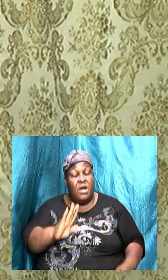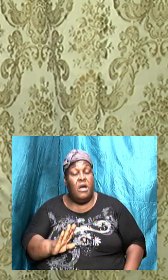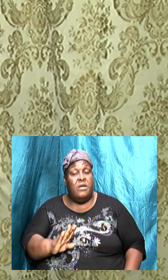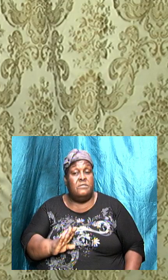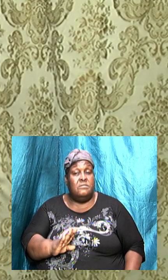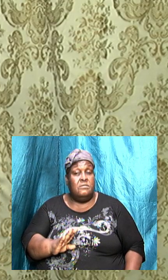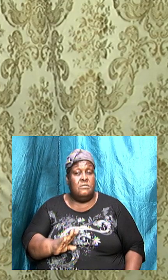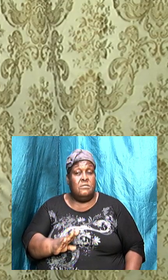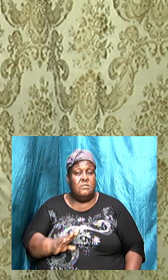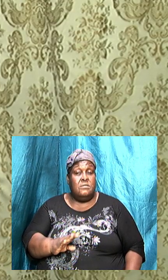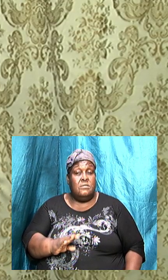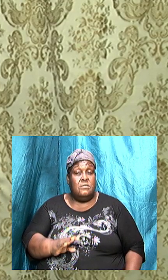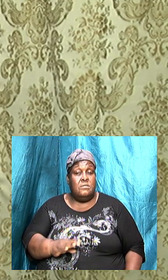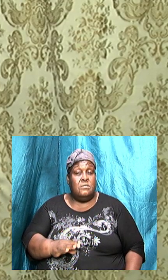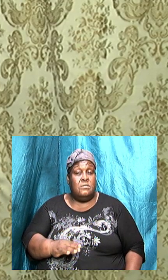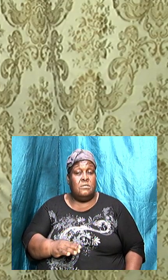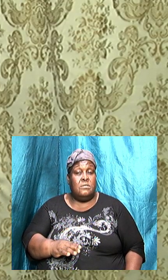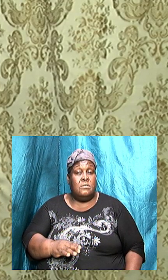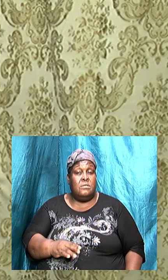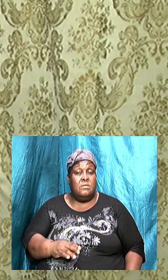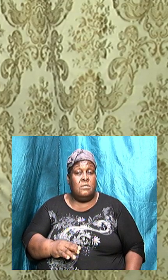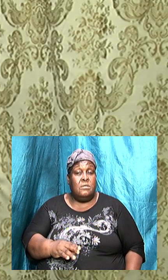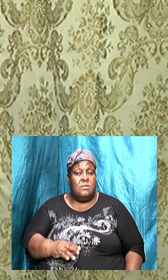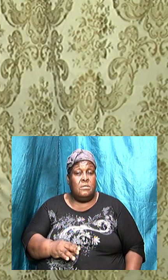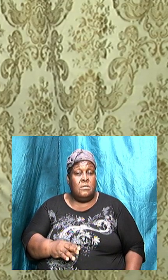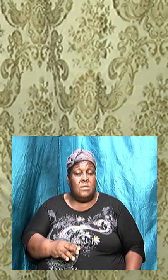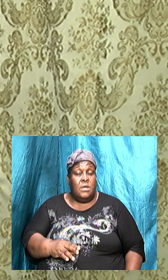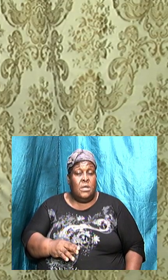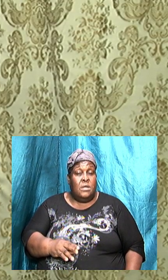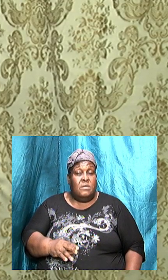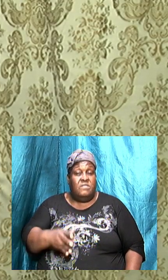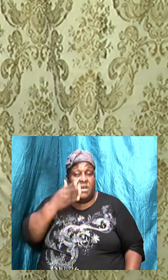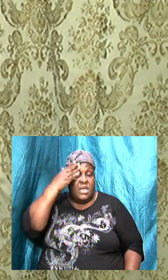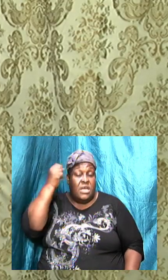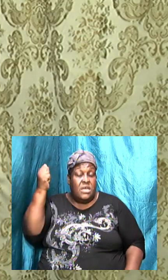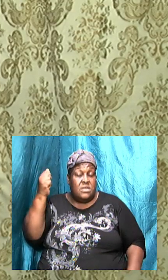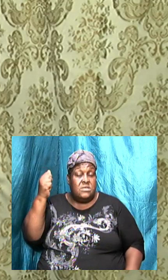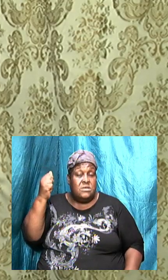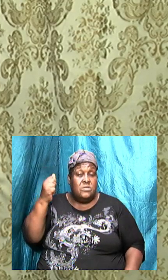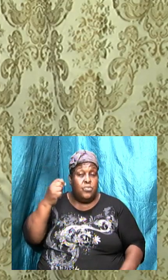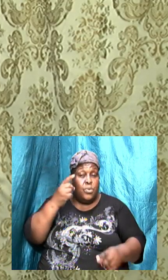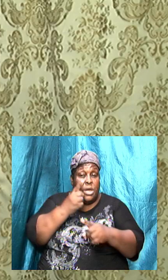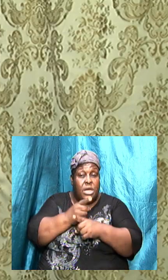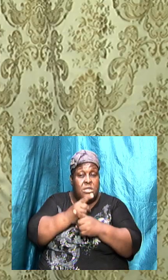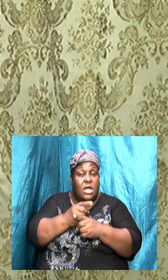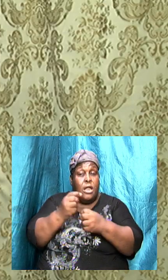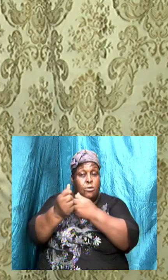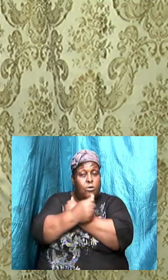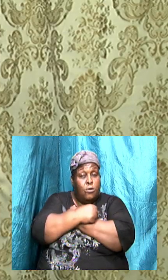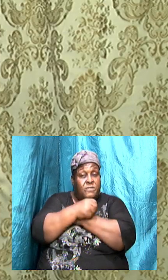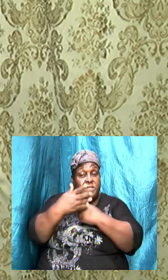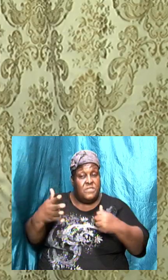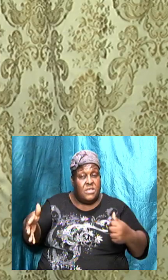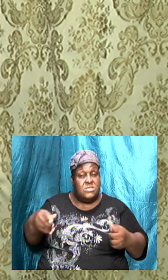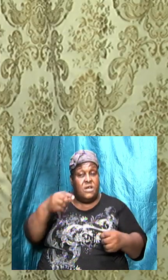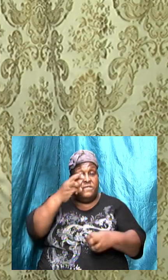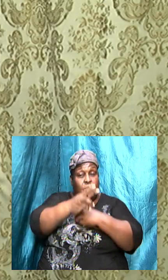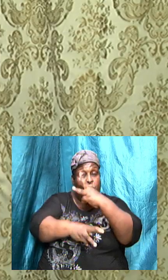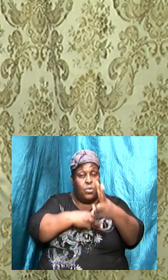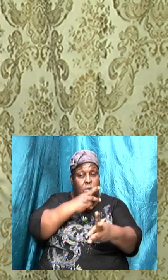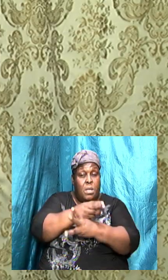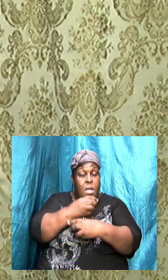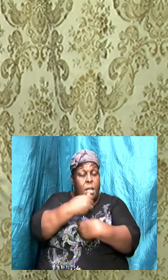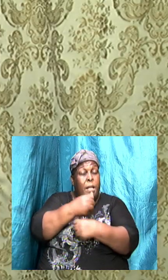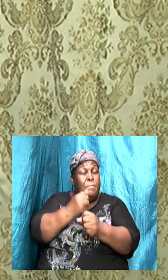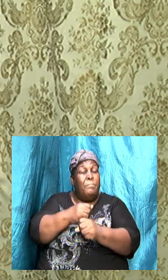Compromise and mingling and loving the things of the world cause us to